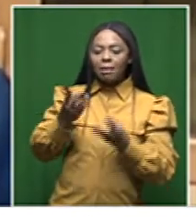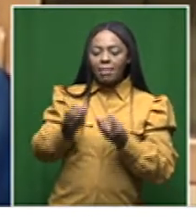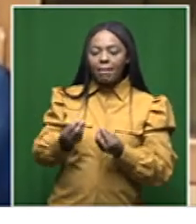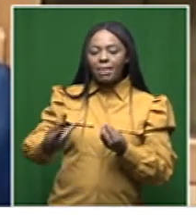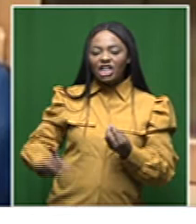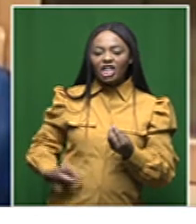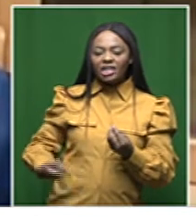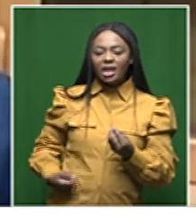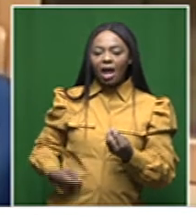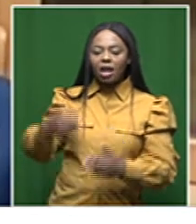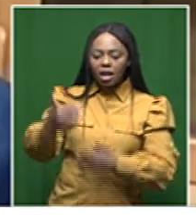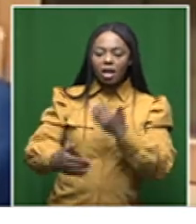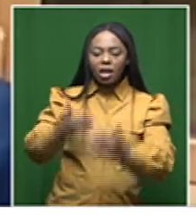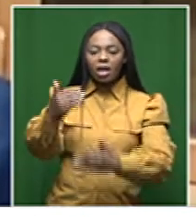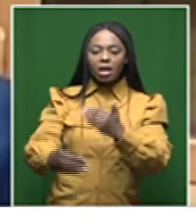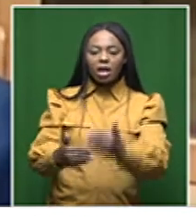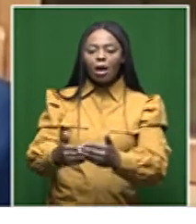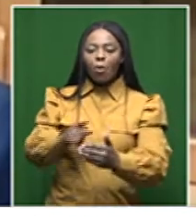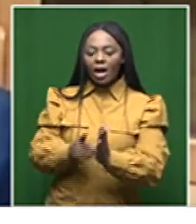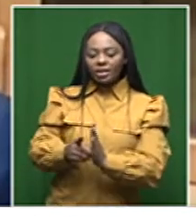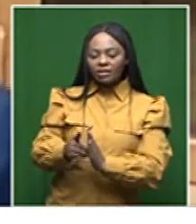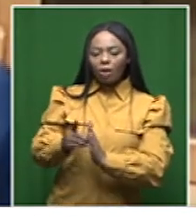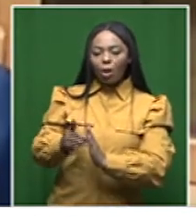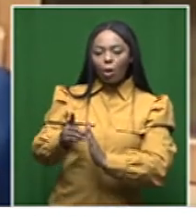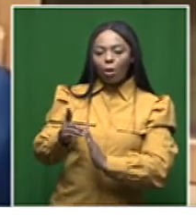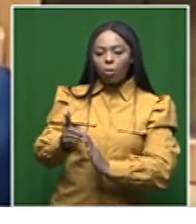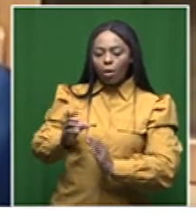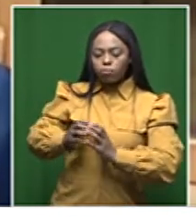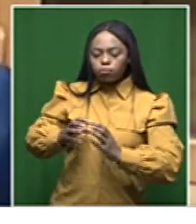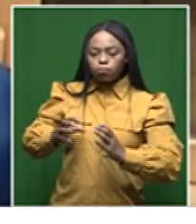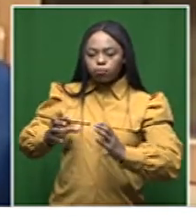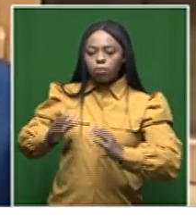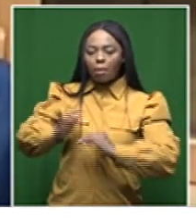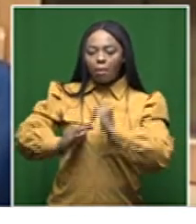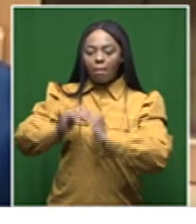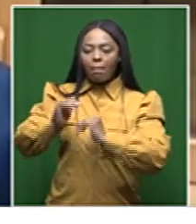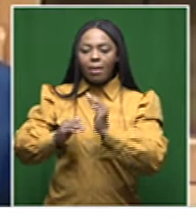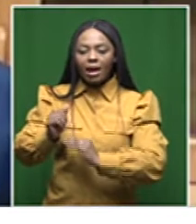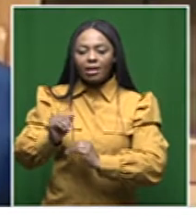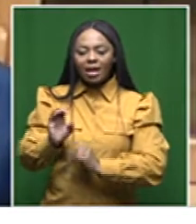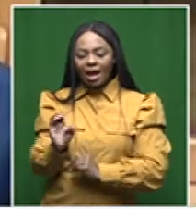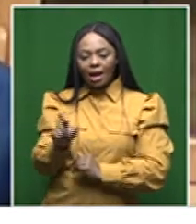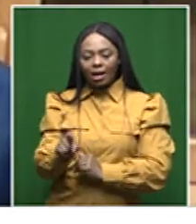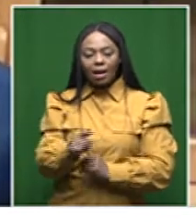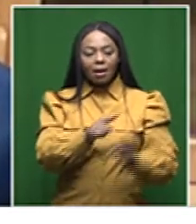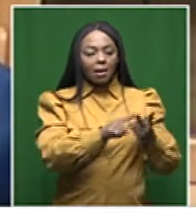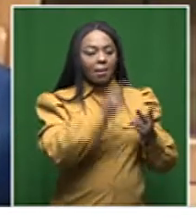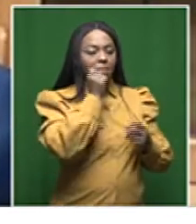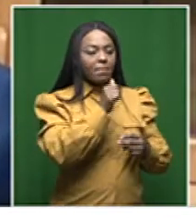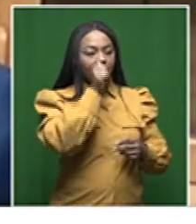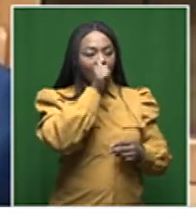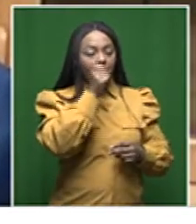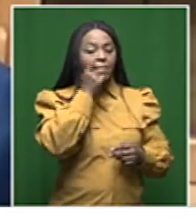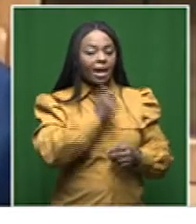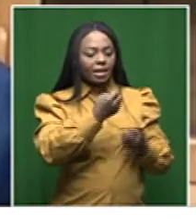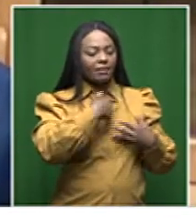eggs, and those eggs will be harvested or be retrieved from the ovaries. The man will give us a sperm in the form of